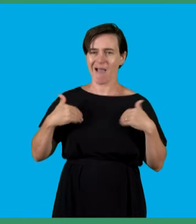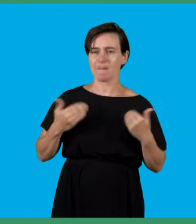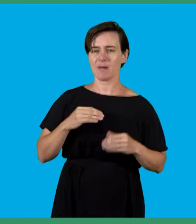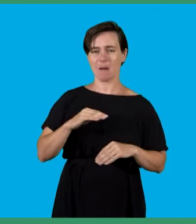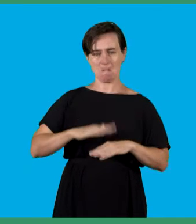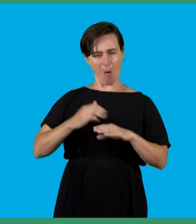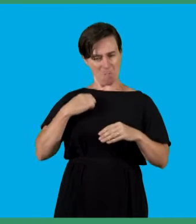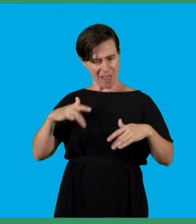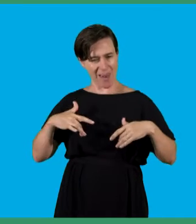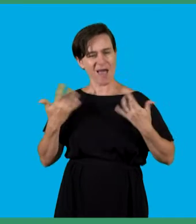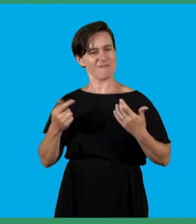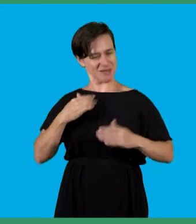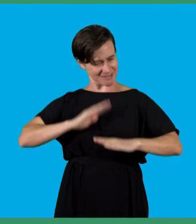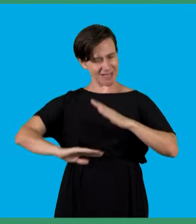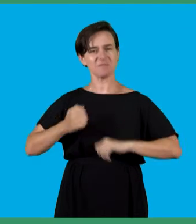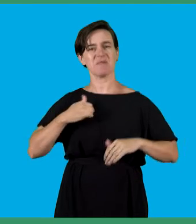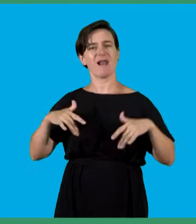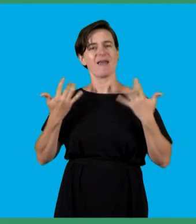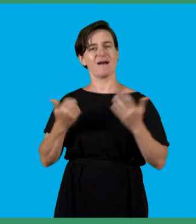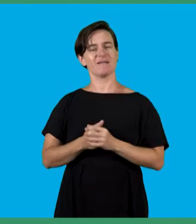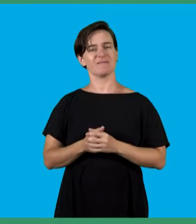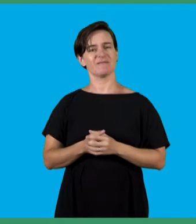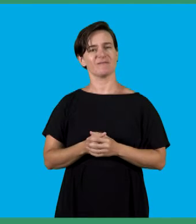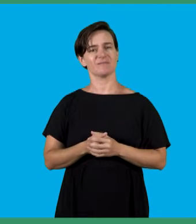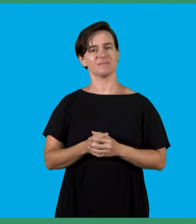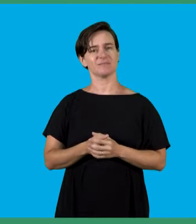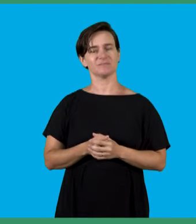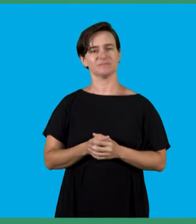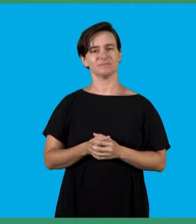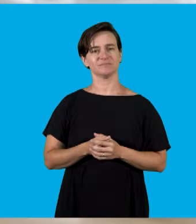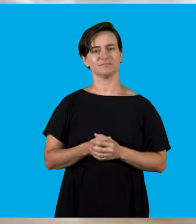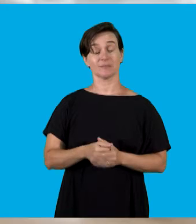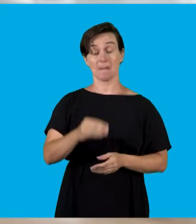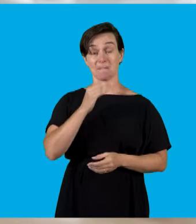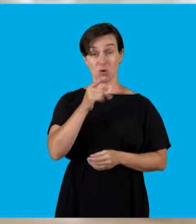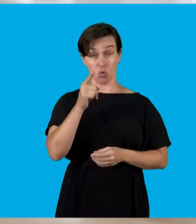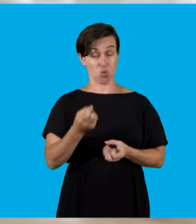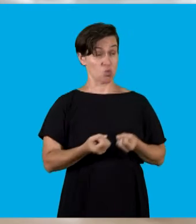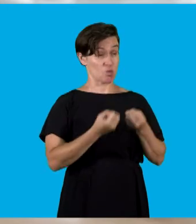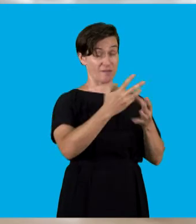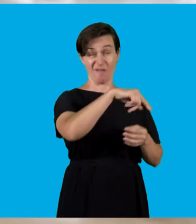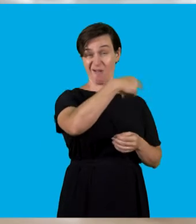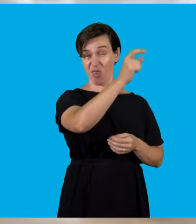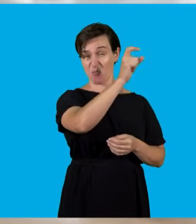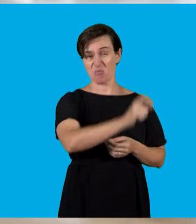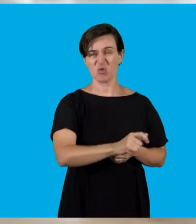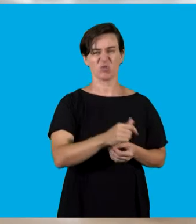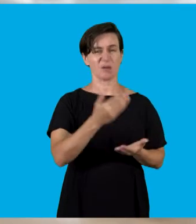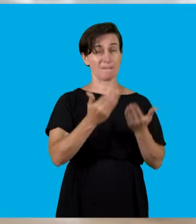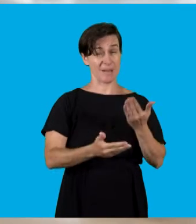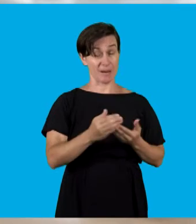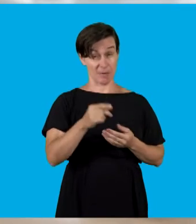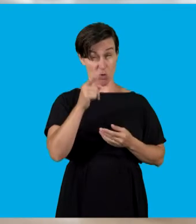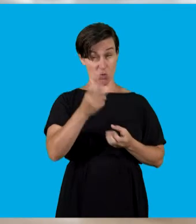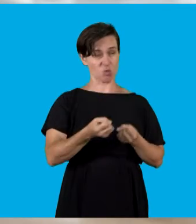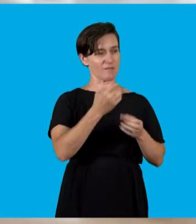social responsibility is donations to charities. So obviously, when you have given somebody something that